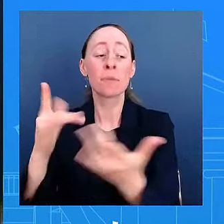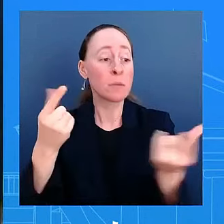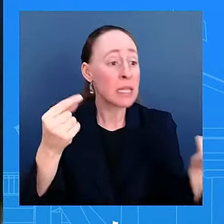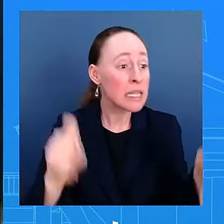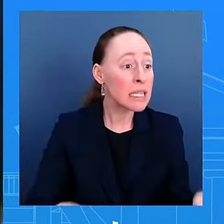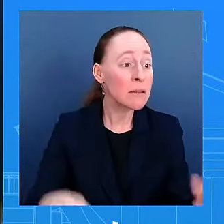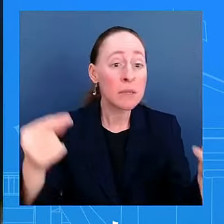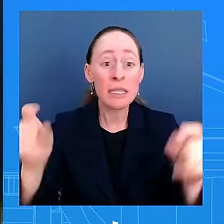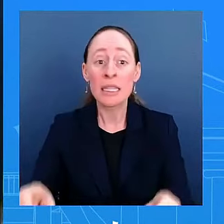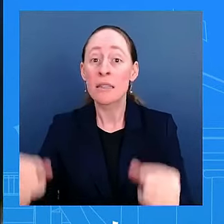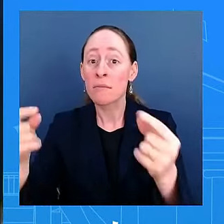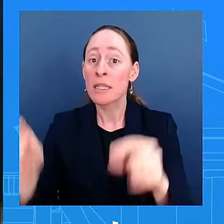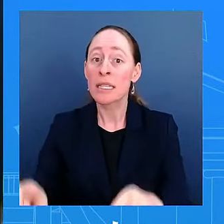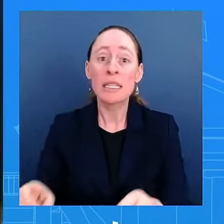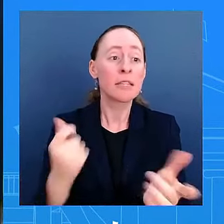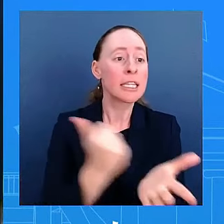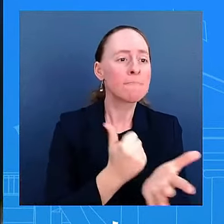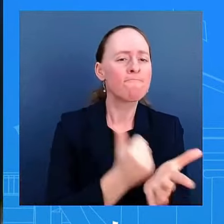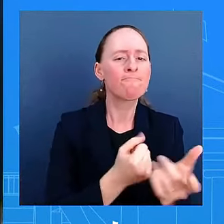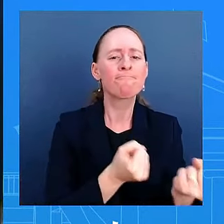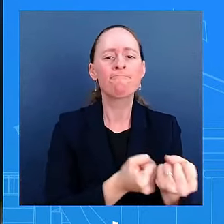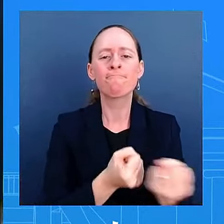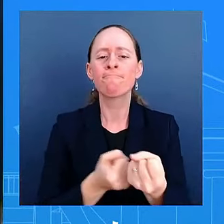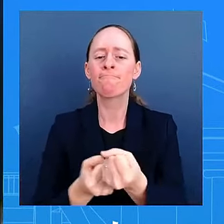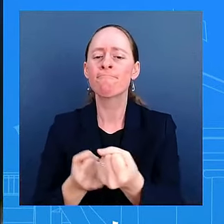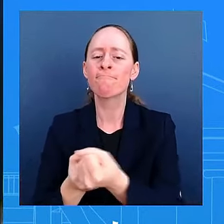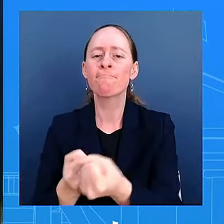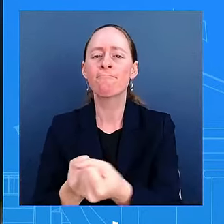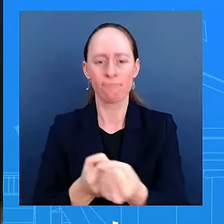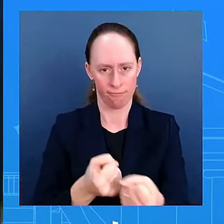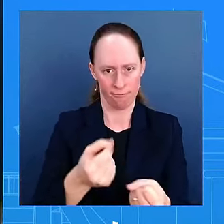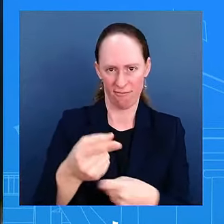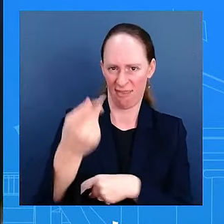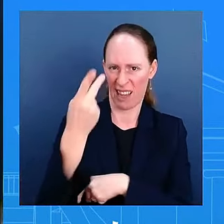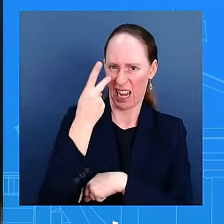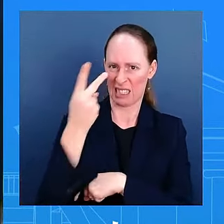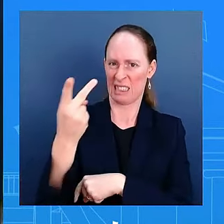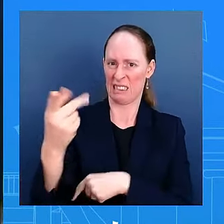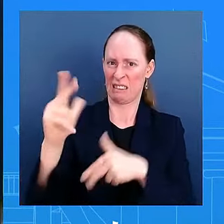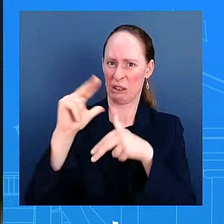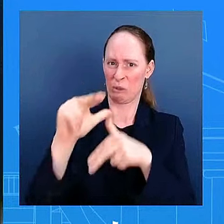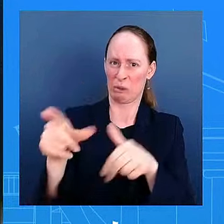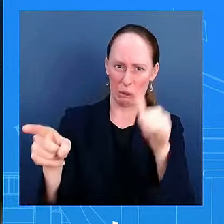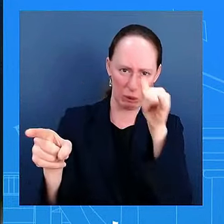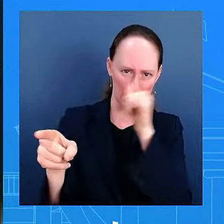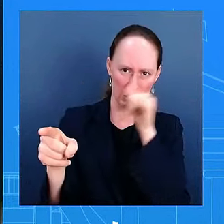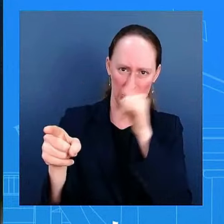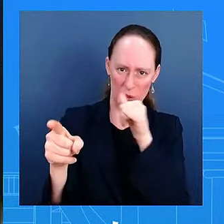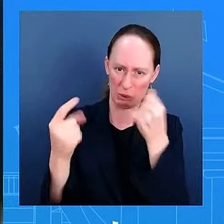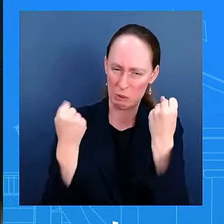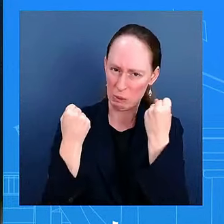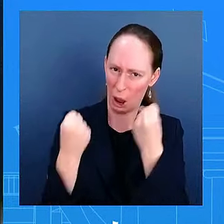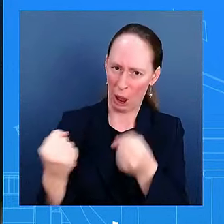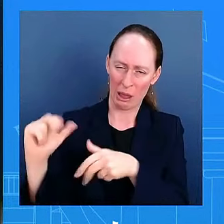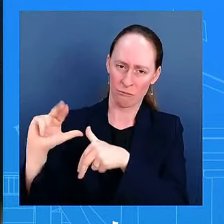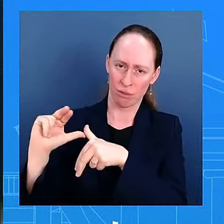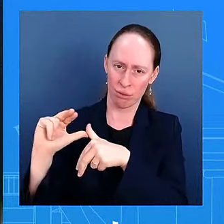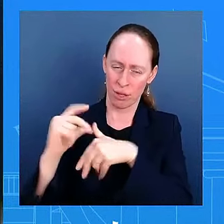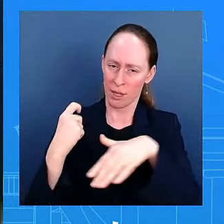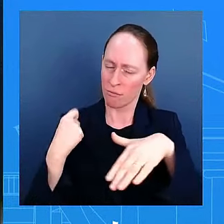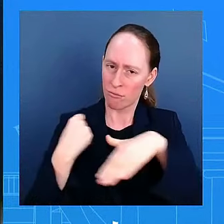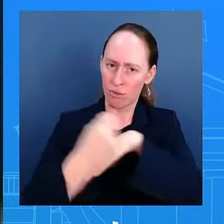with, obviously, the impact of a pretty powerful hurricane, Hurricane Milton. And so that is was his focus on the